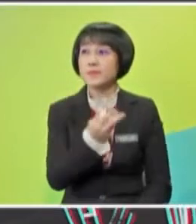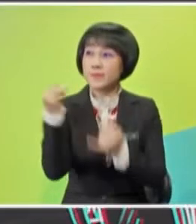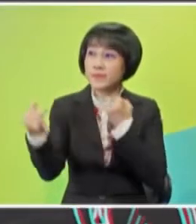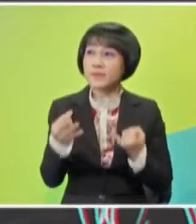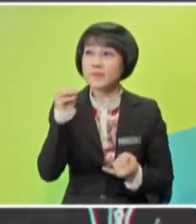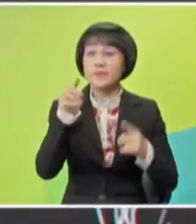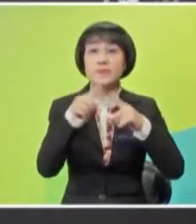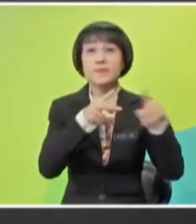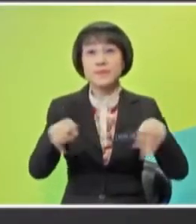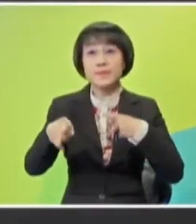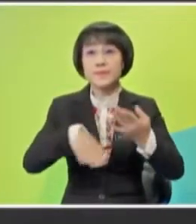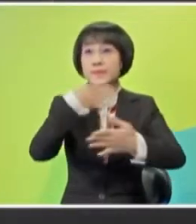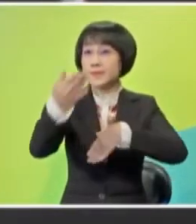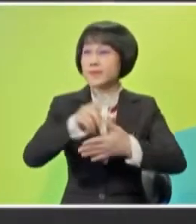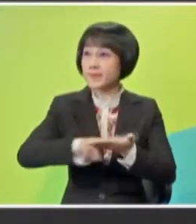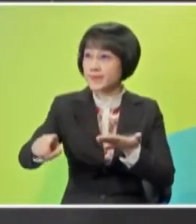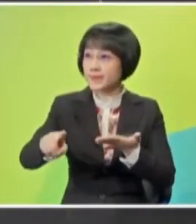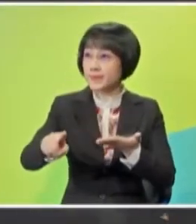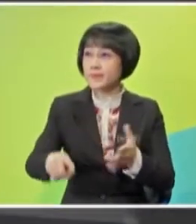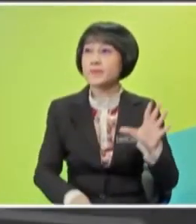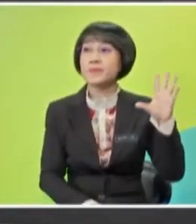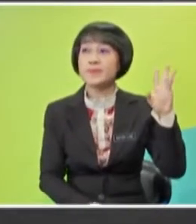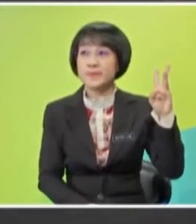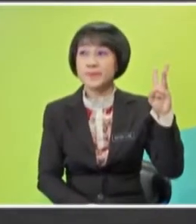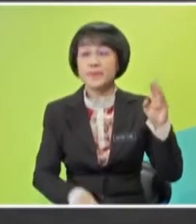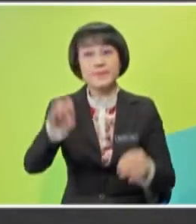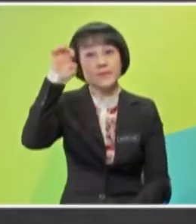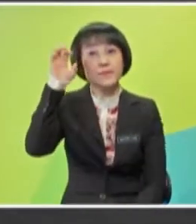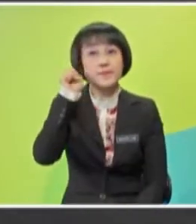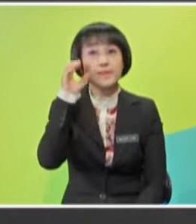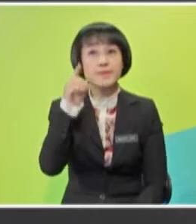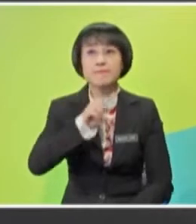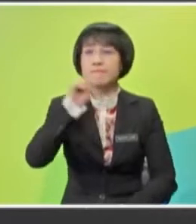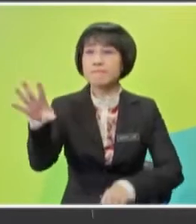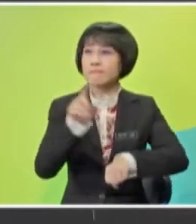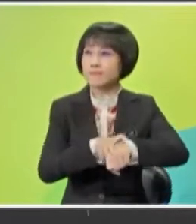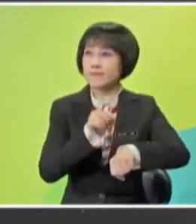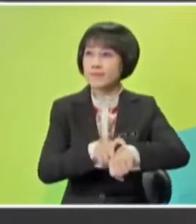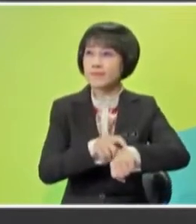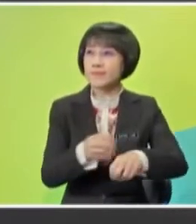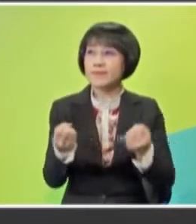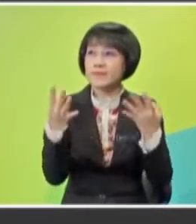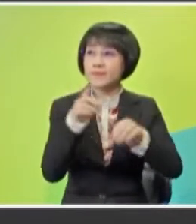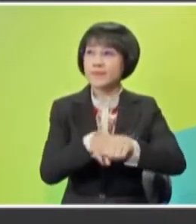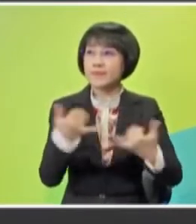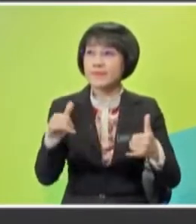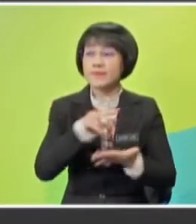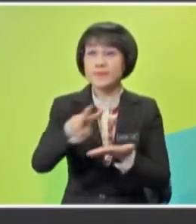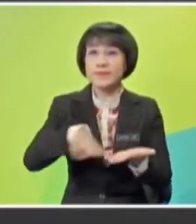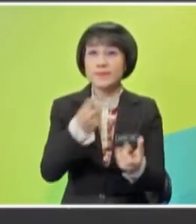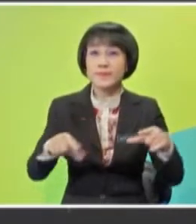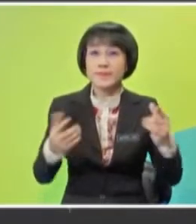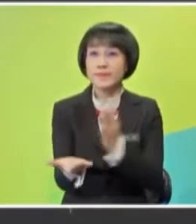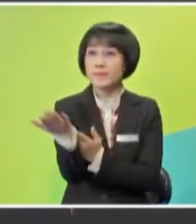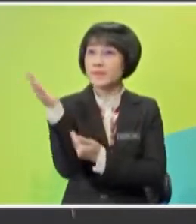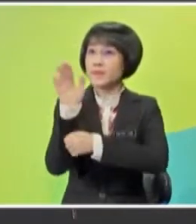invite Marta to the party next week? 6. He shouldn't waste so much time playing video games